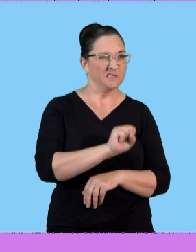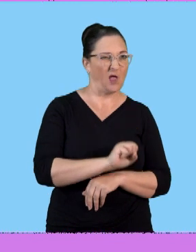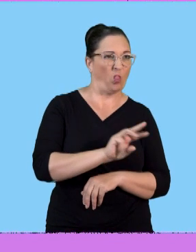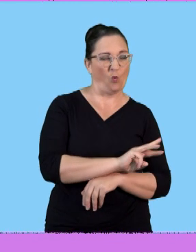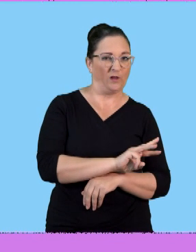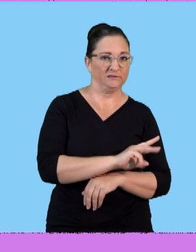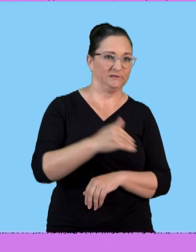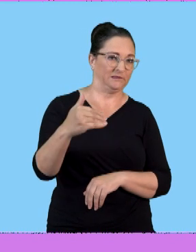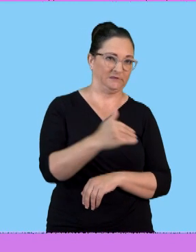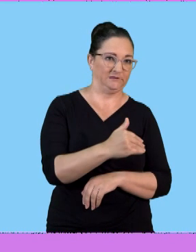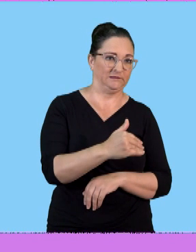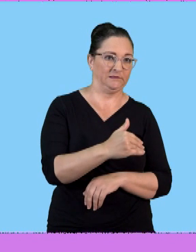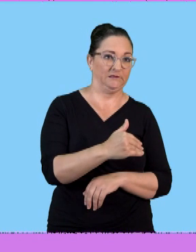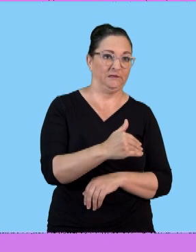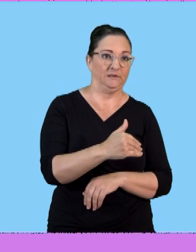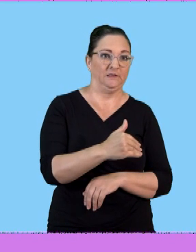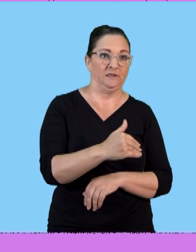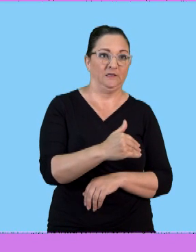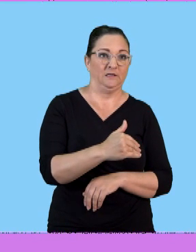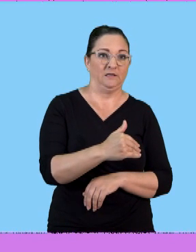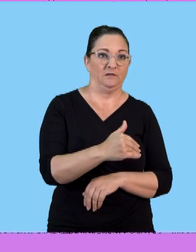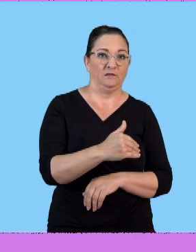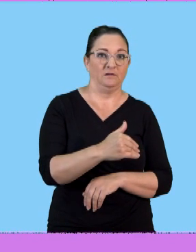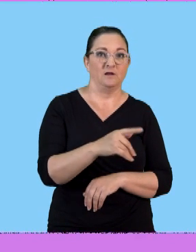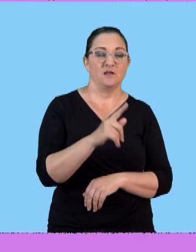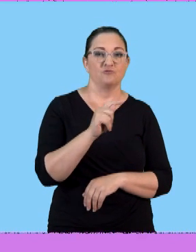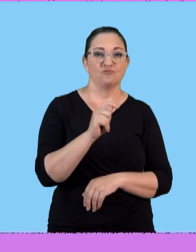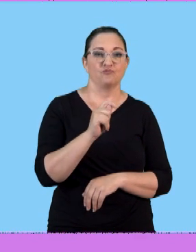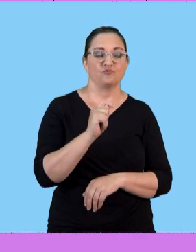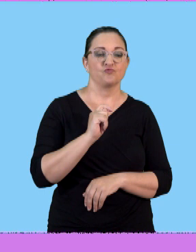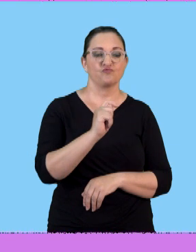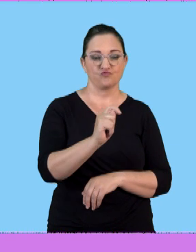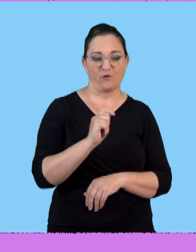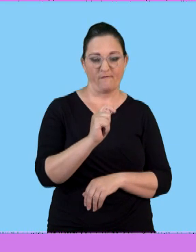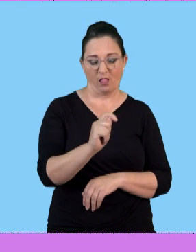southwesterly direction, right? So that will be, either we say travel